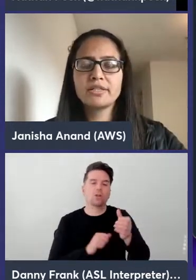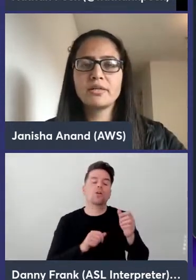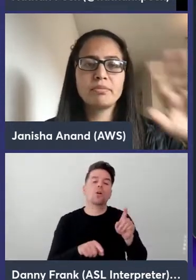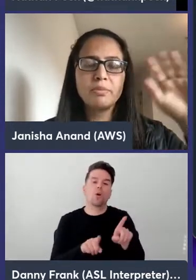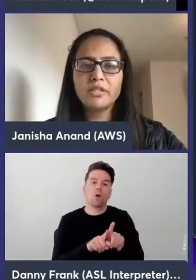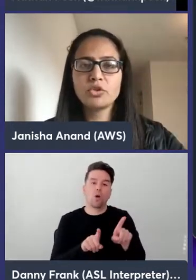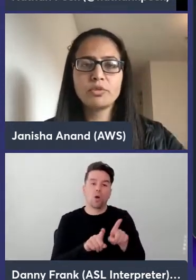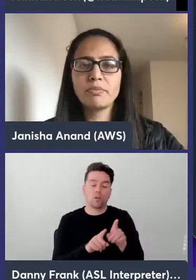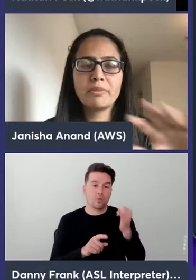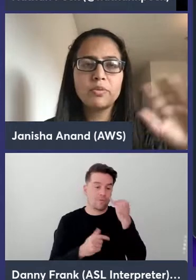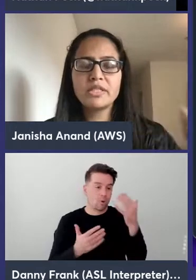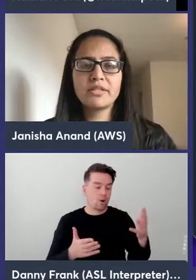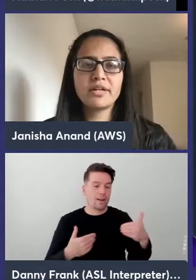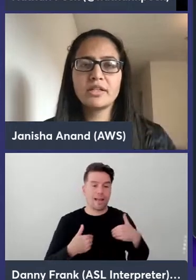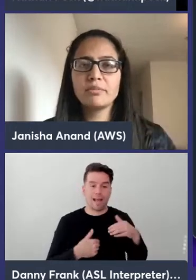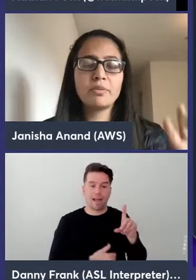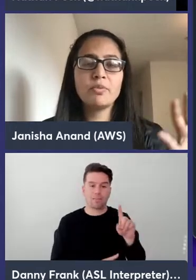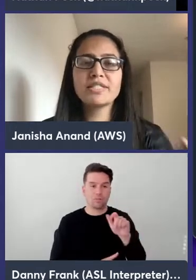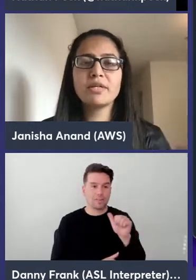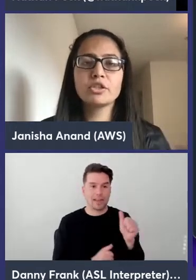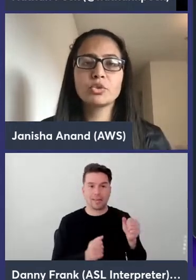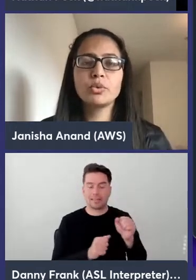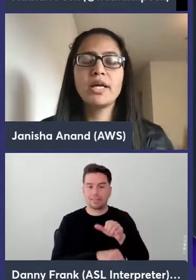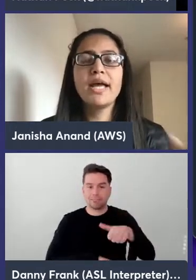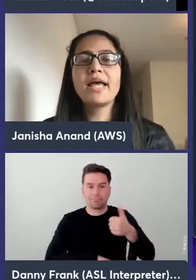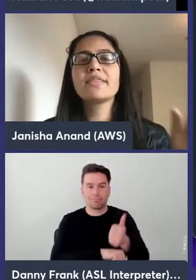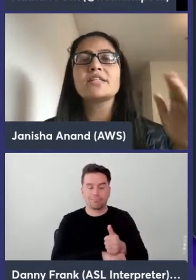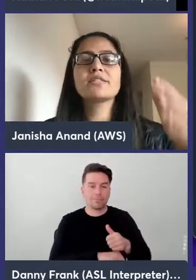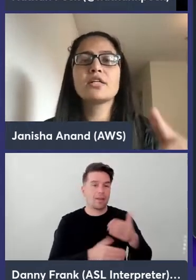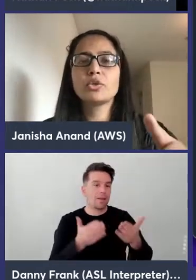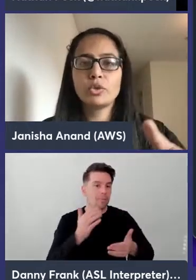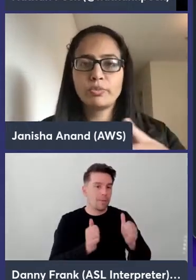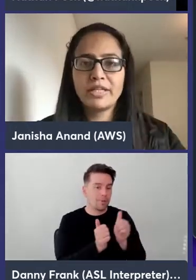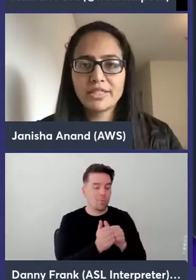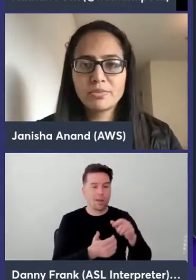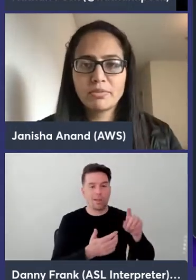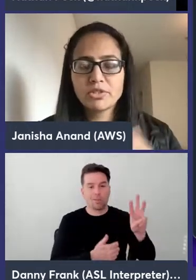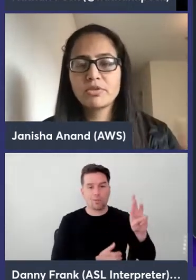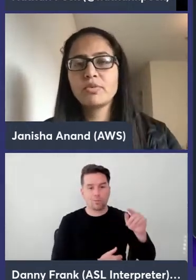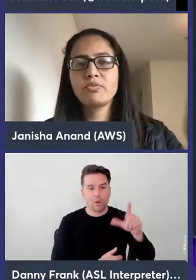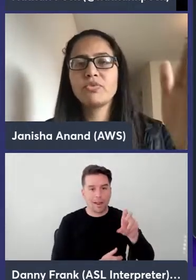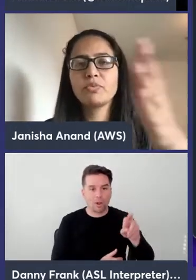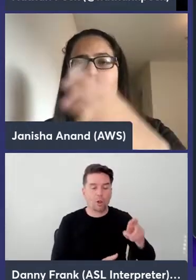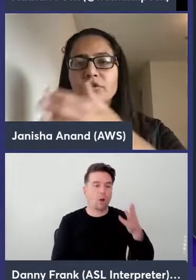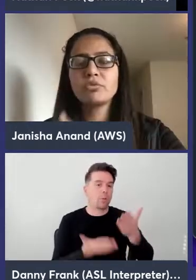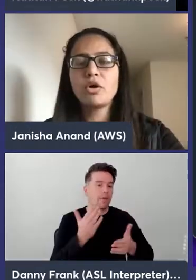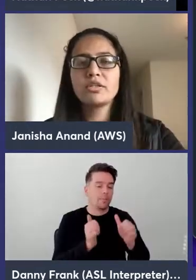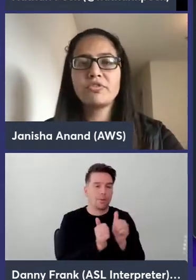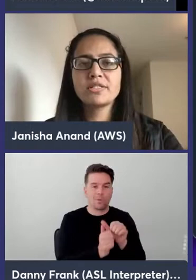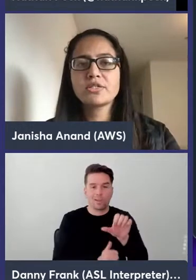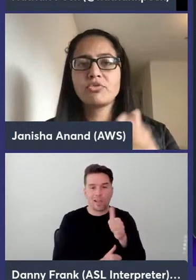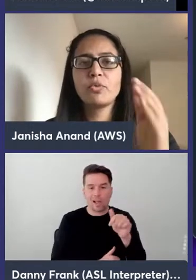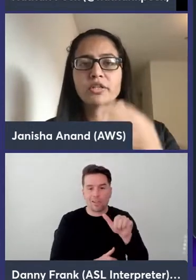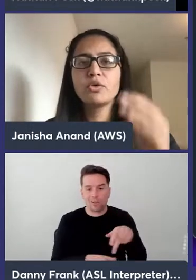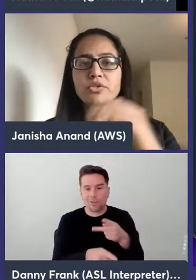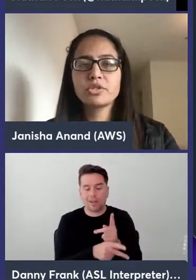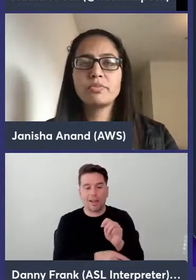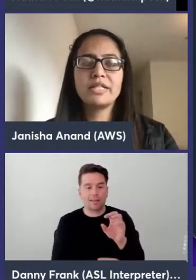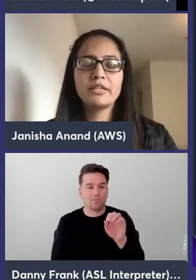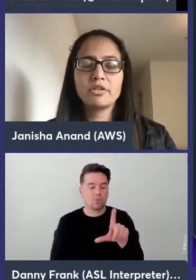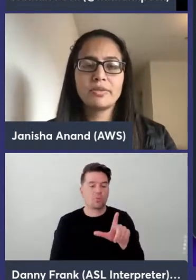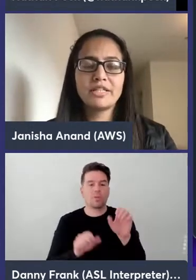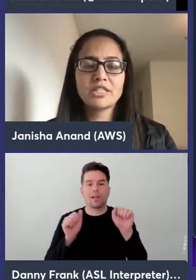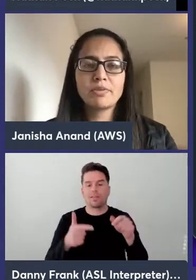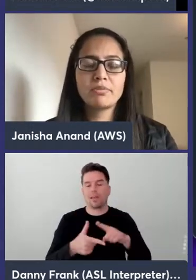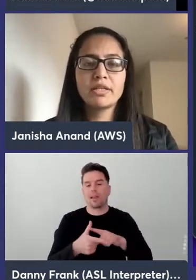prepared data, maybe in a notebook, maybe with Data Wrangler, maybe with some other tool, and then start your Autopilot experiment. So we went through all the phases of what goes into